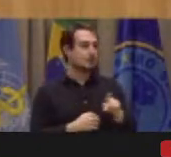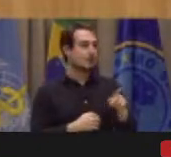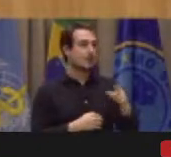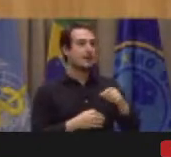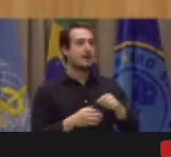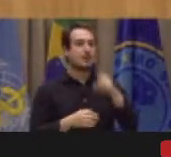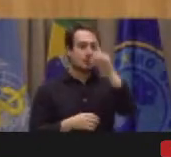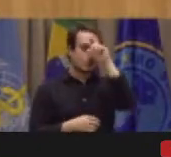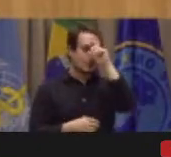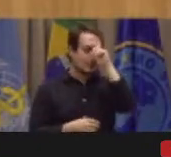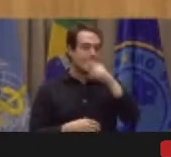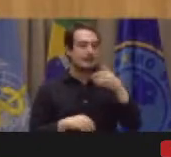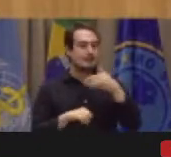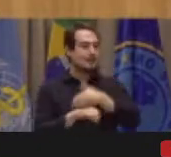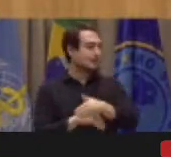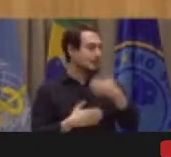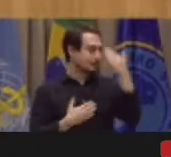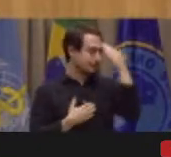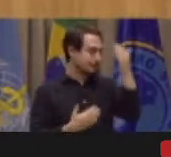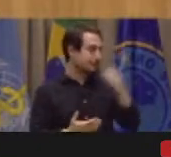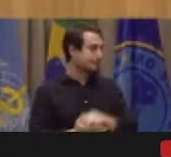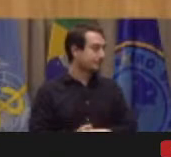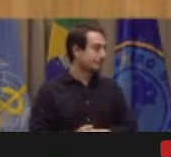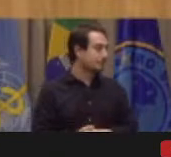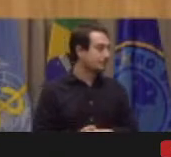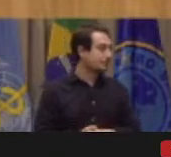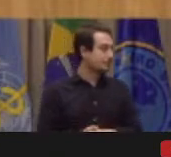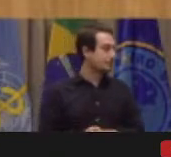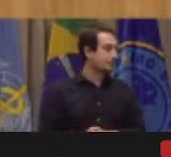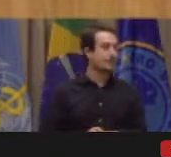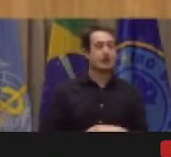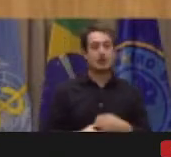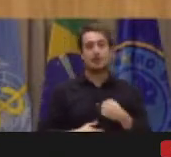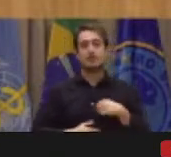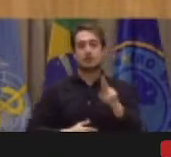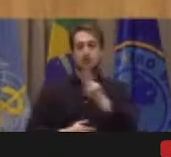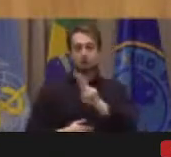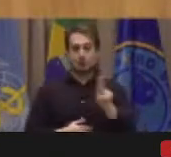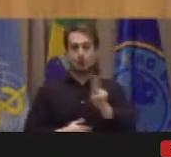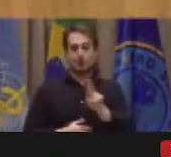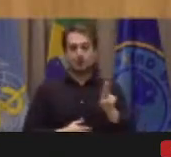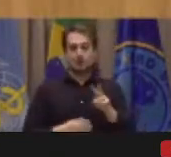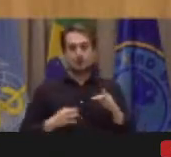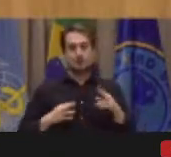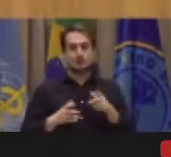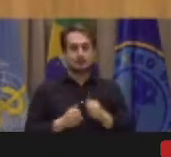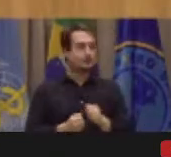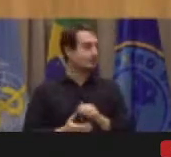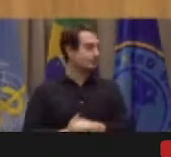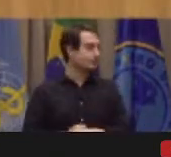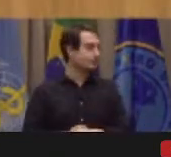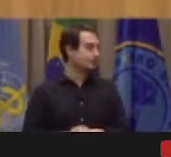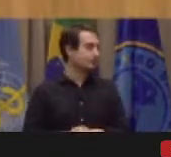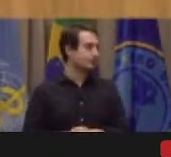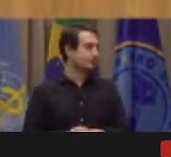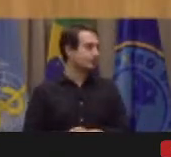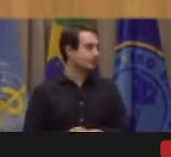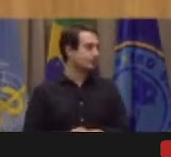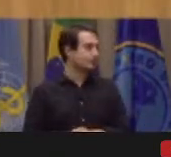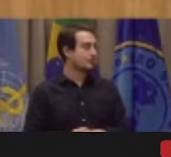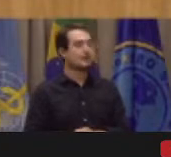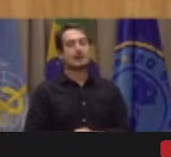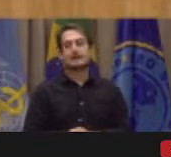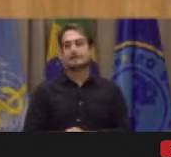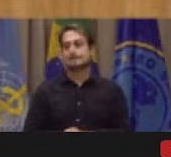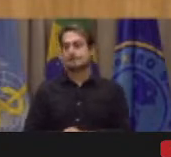as well from the project. So from here I will name the